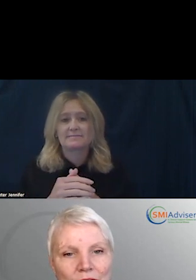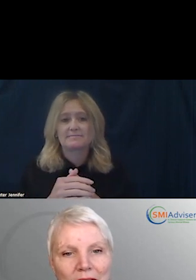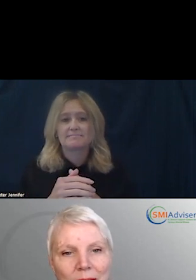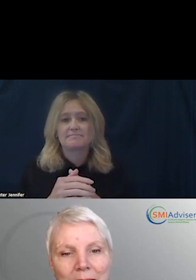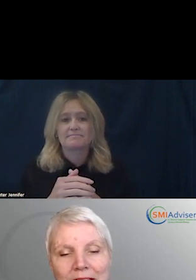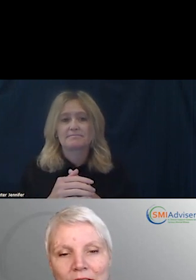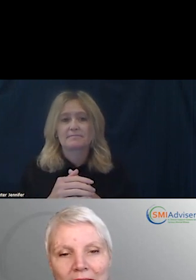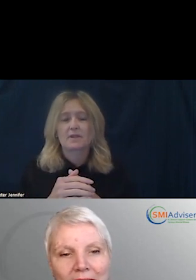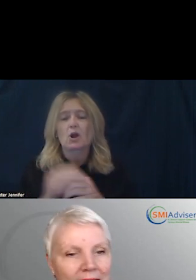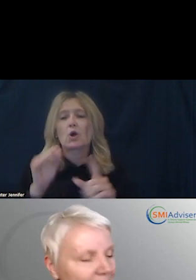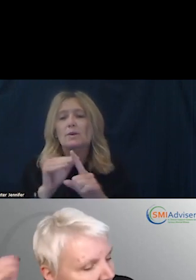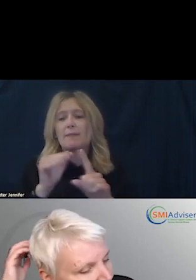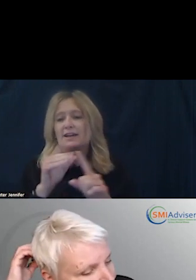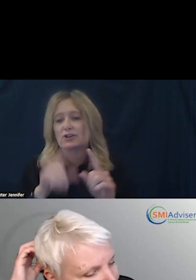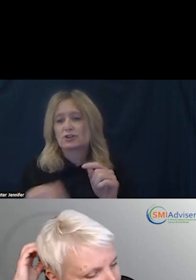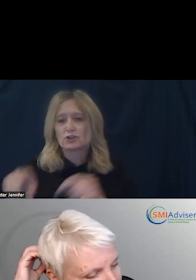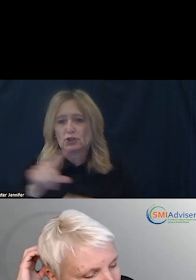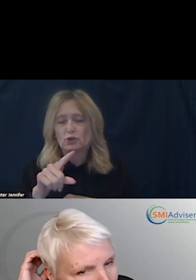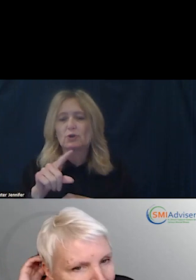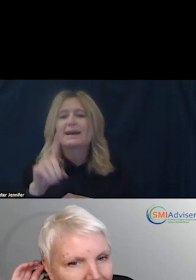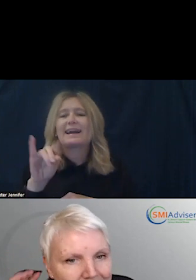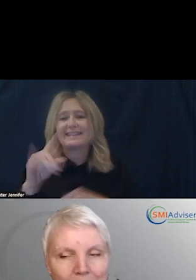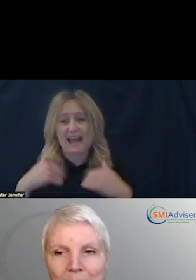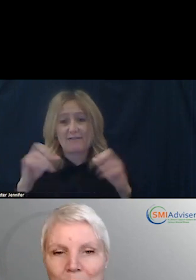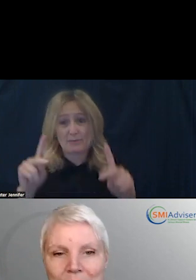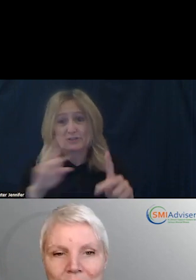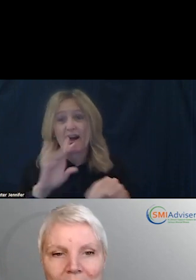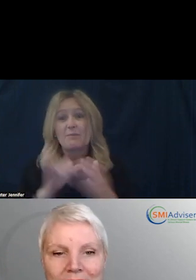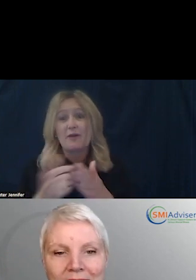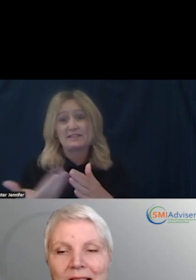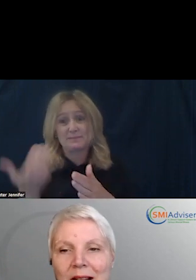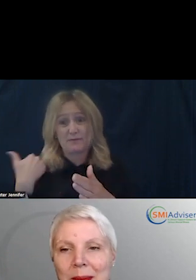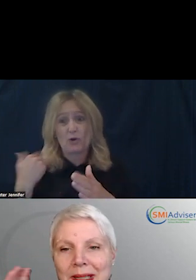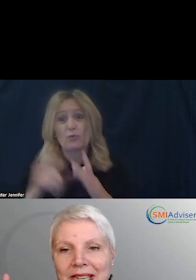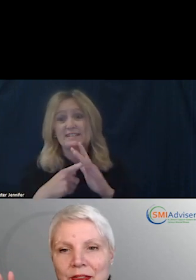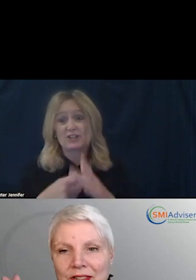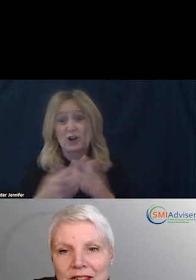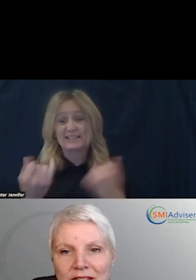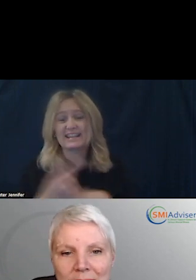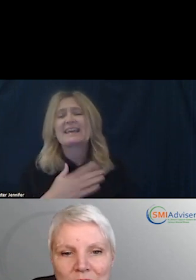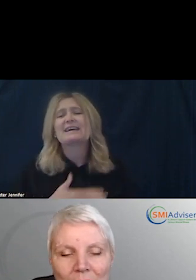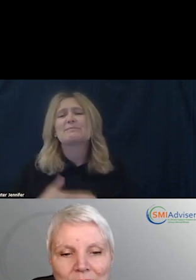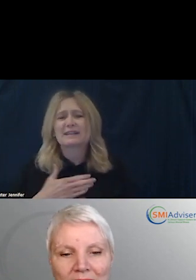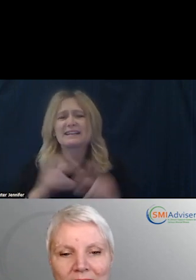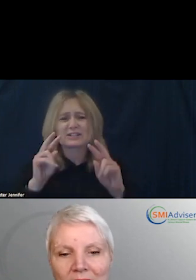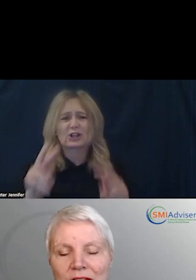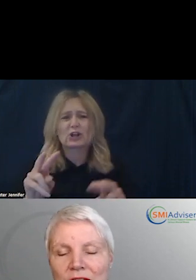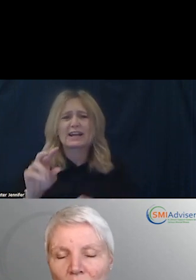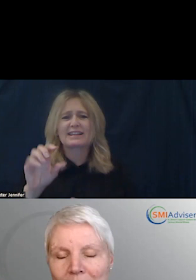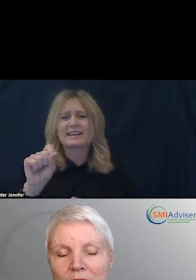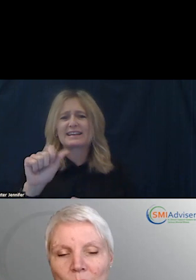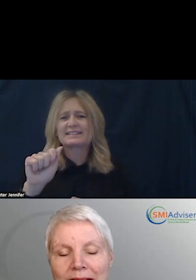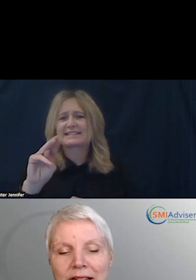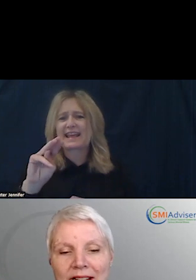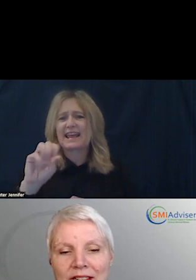to just a reminder. I did have a chance to talk about this a little bit before we started today, but please visit the SAMHSA website.